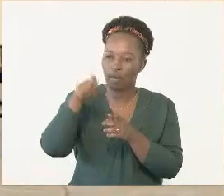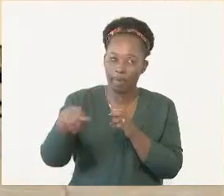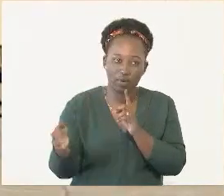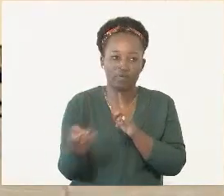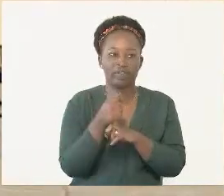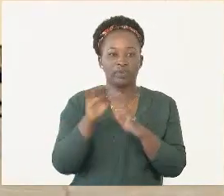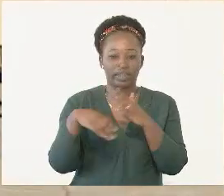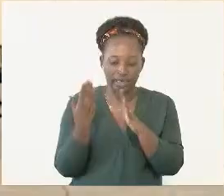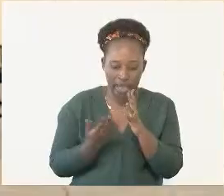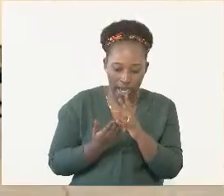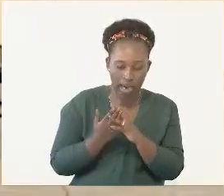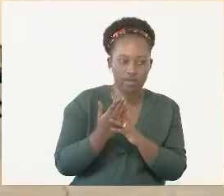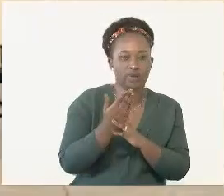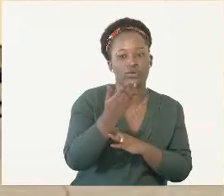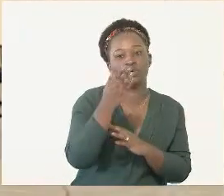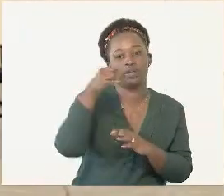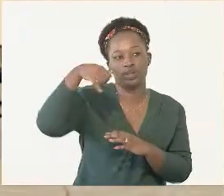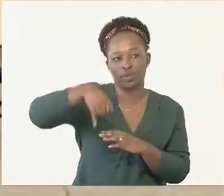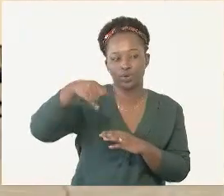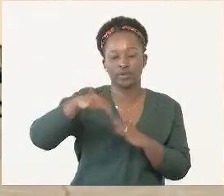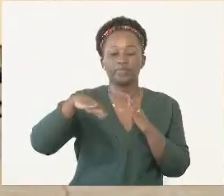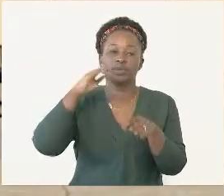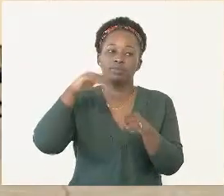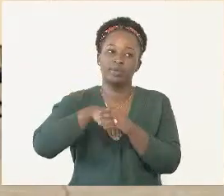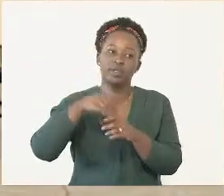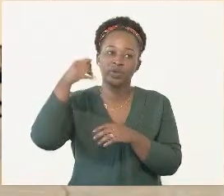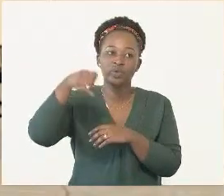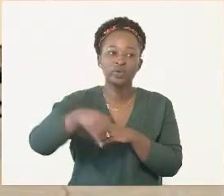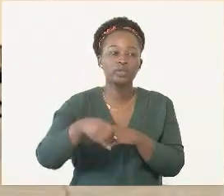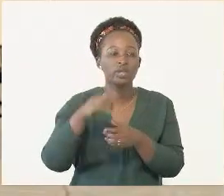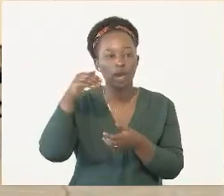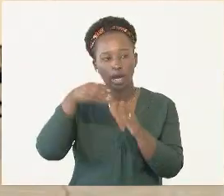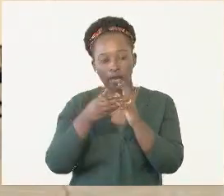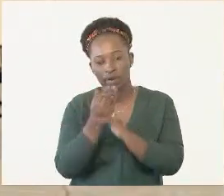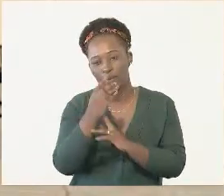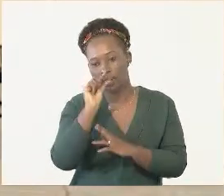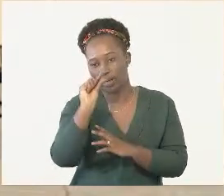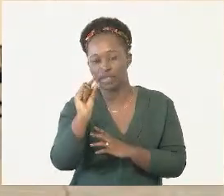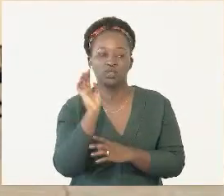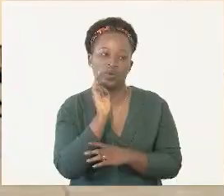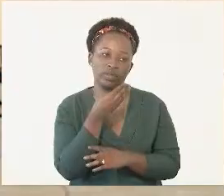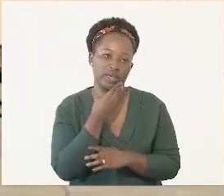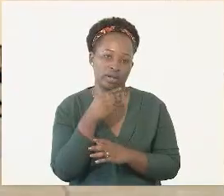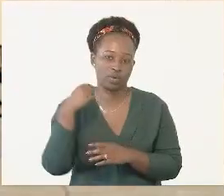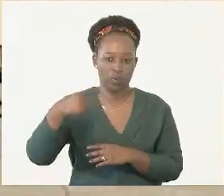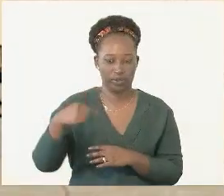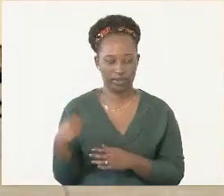to pass through urine. In urine, you're going to pass a less water content that